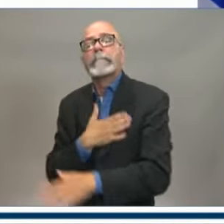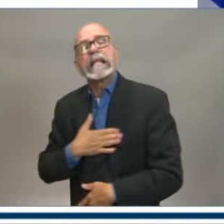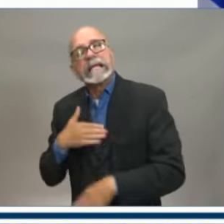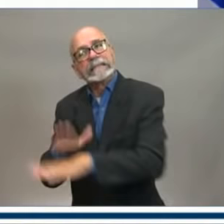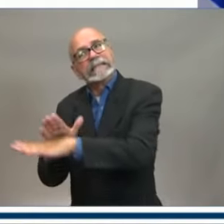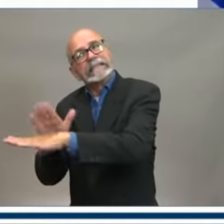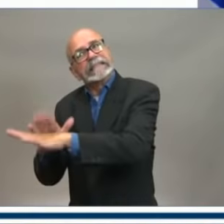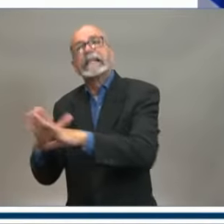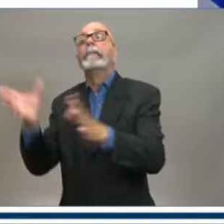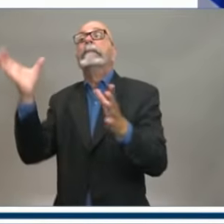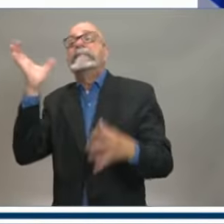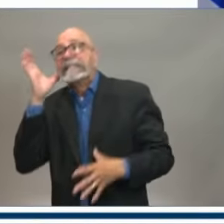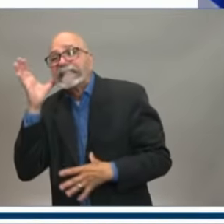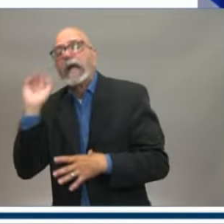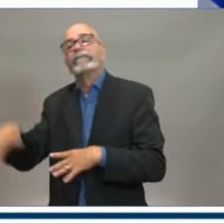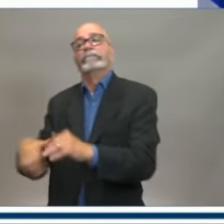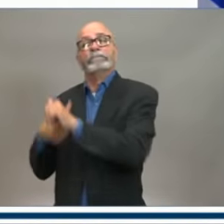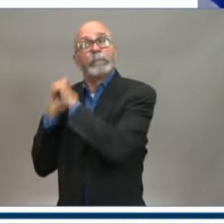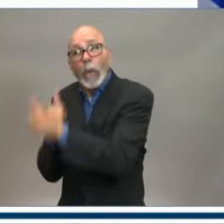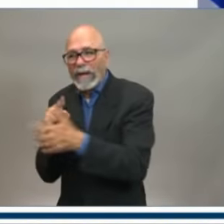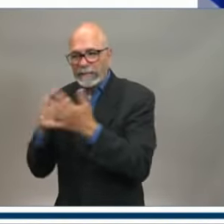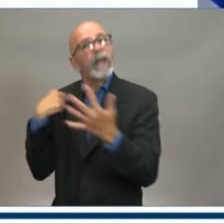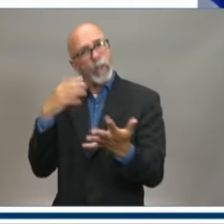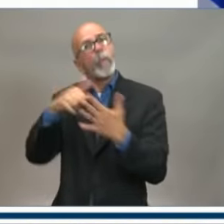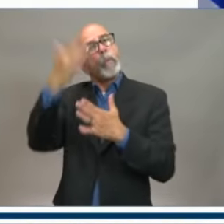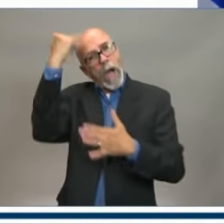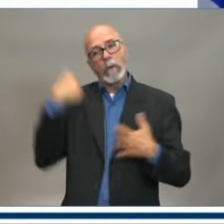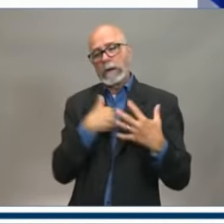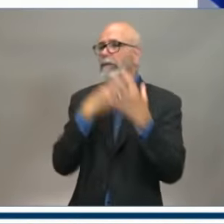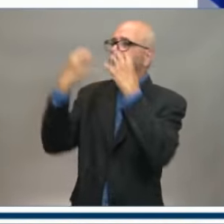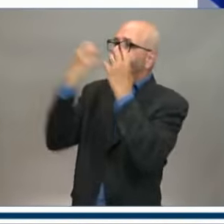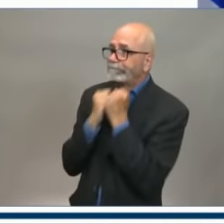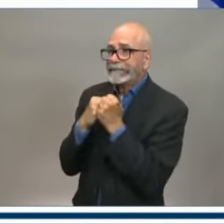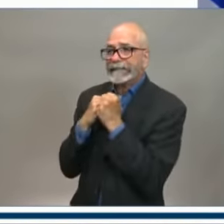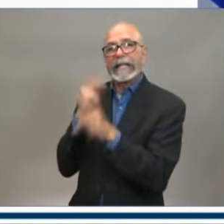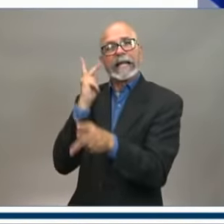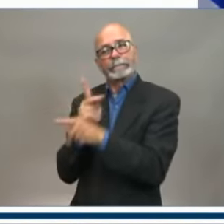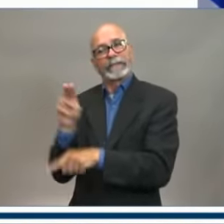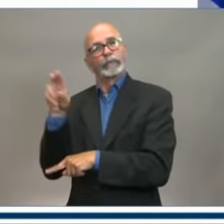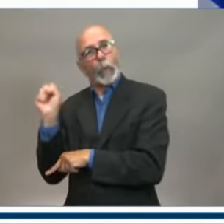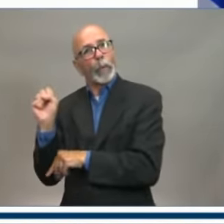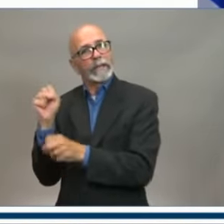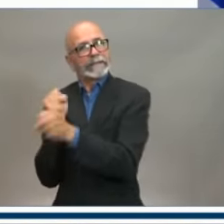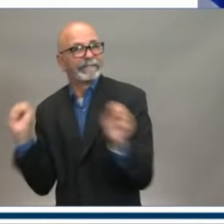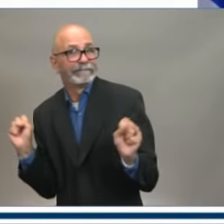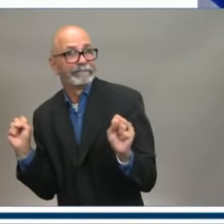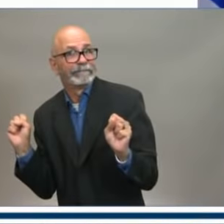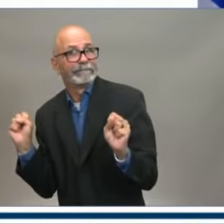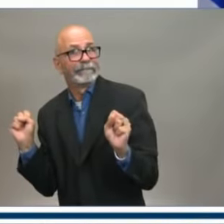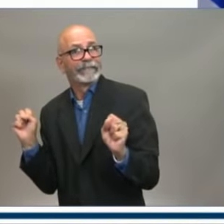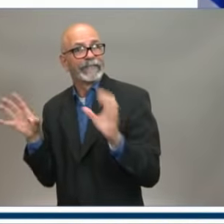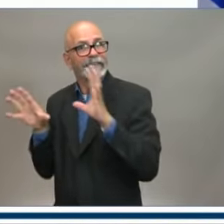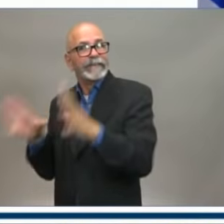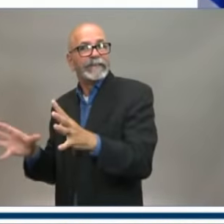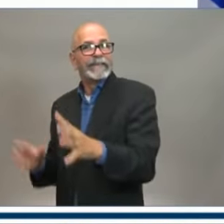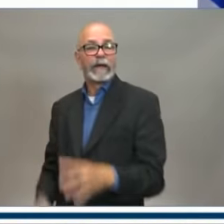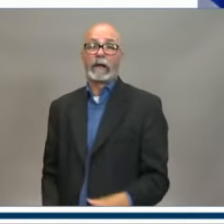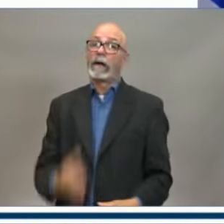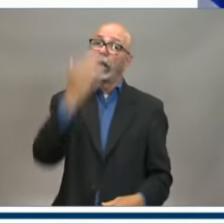virus, we can then deal with it without it spreading across the community. But you're highlighting something that governments are going to have to grapple